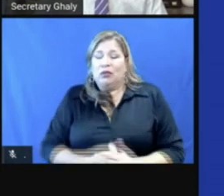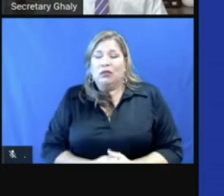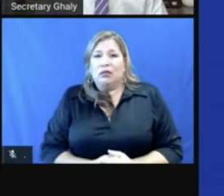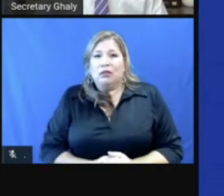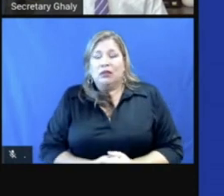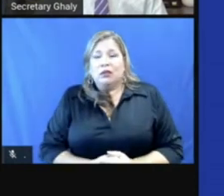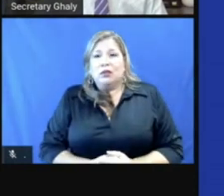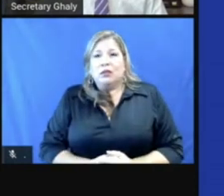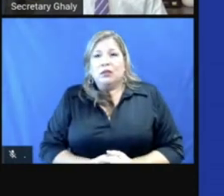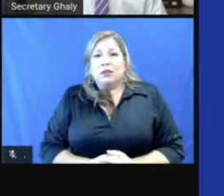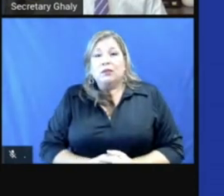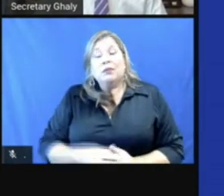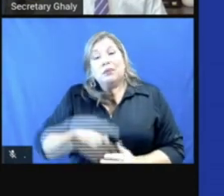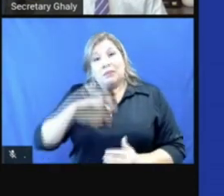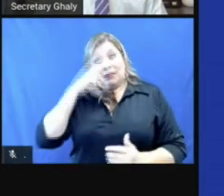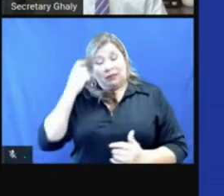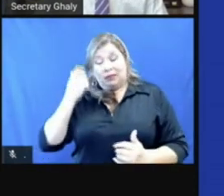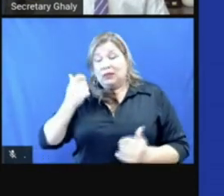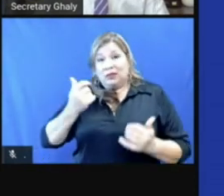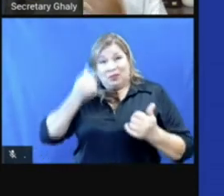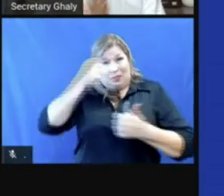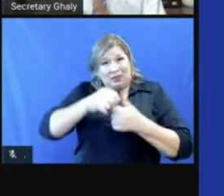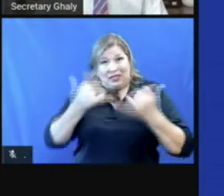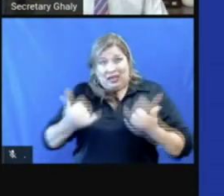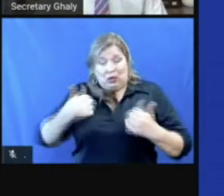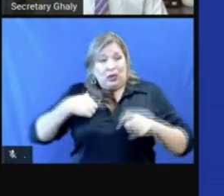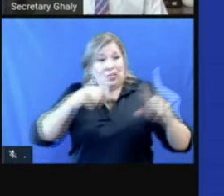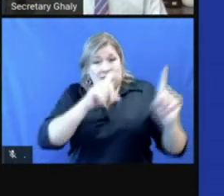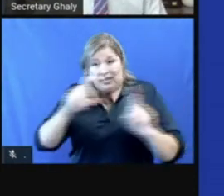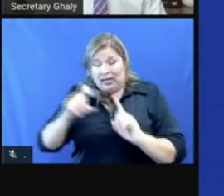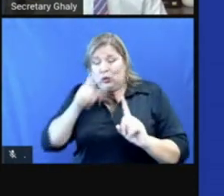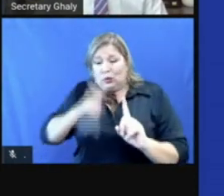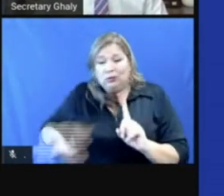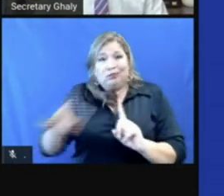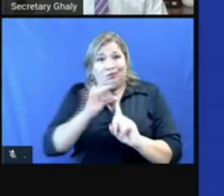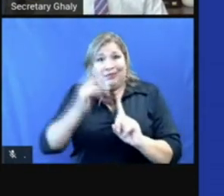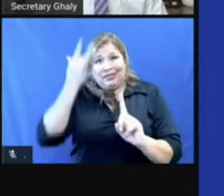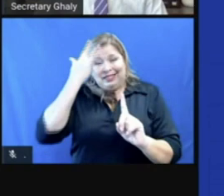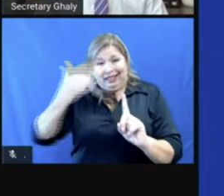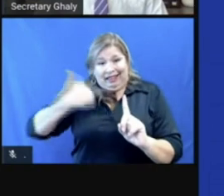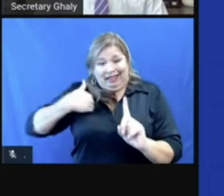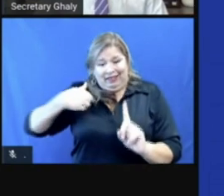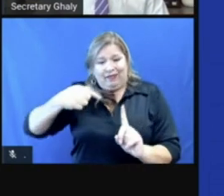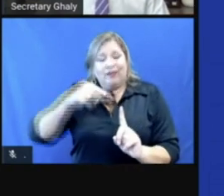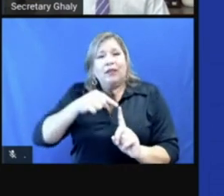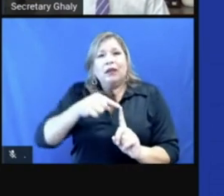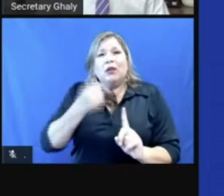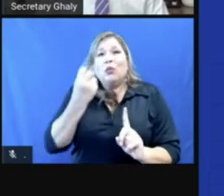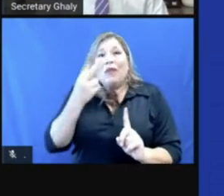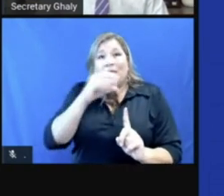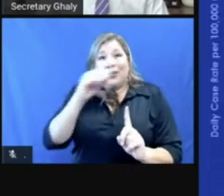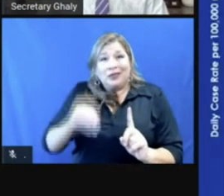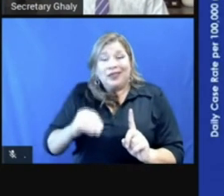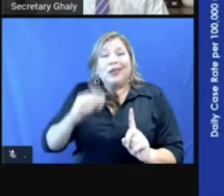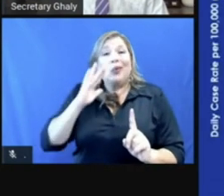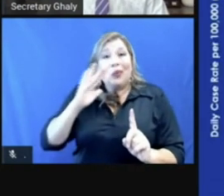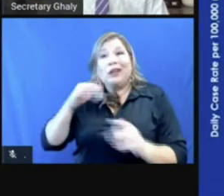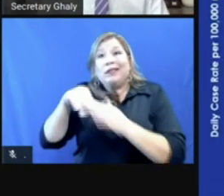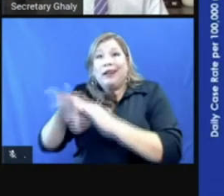those individuals, those cases today that test positive, we expect will be in our hospitals in 2 to 3